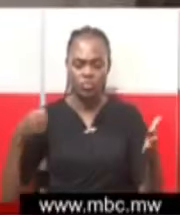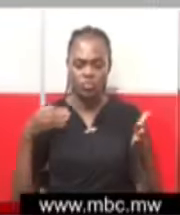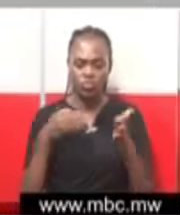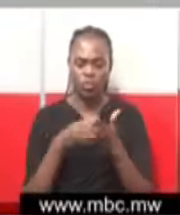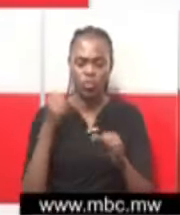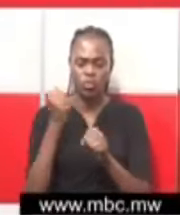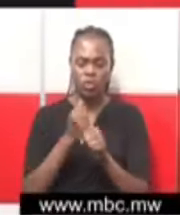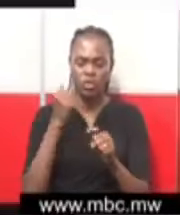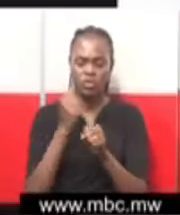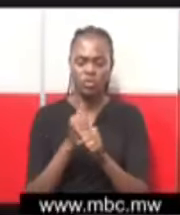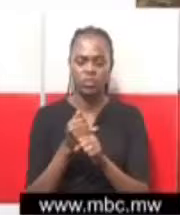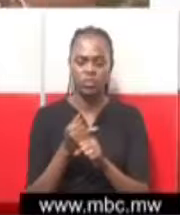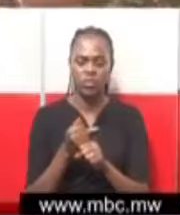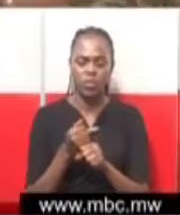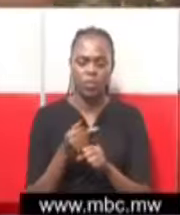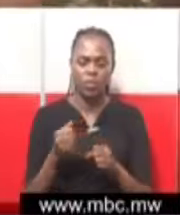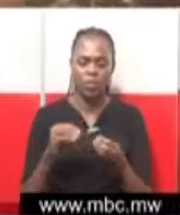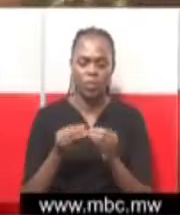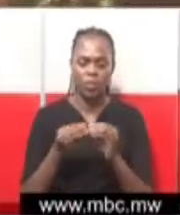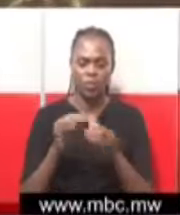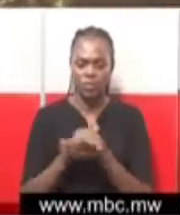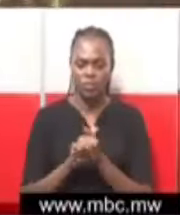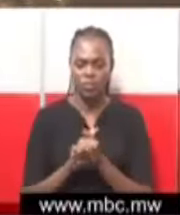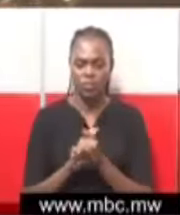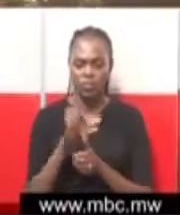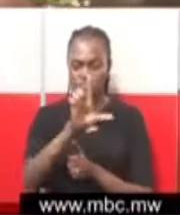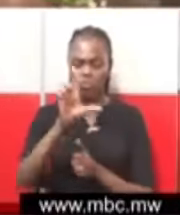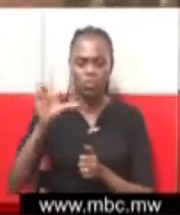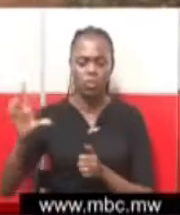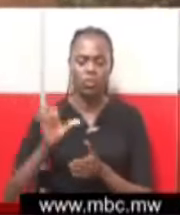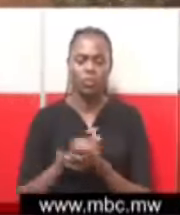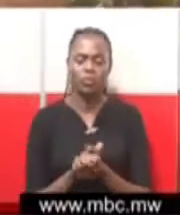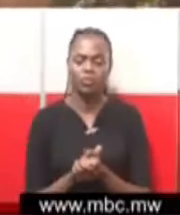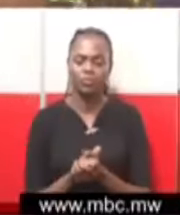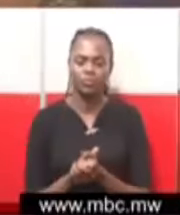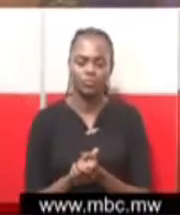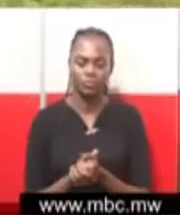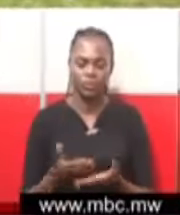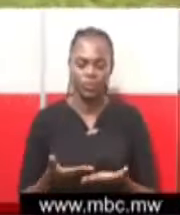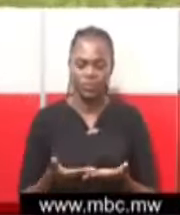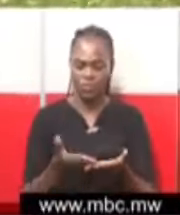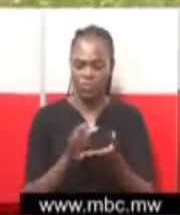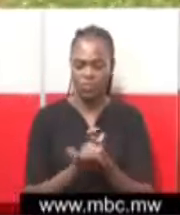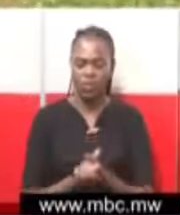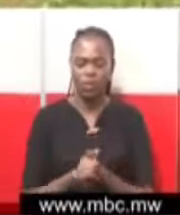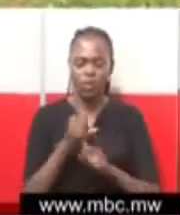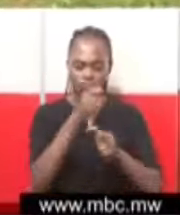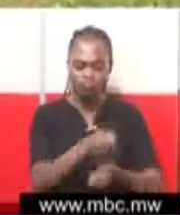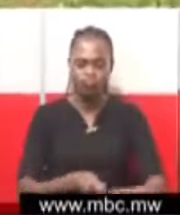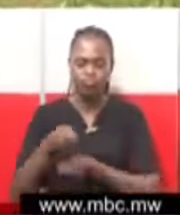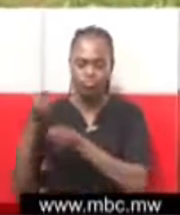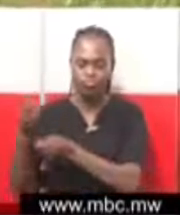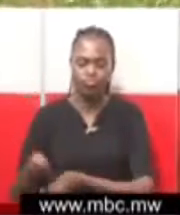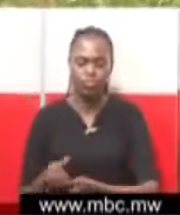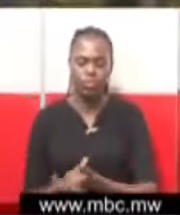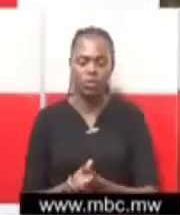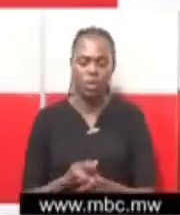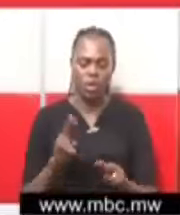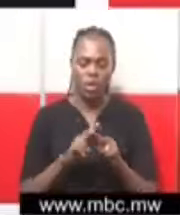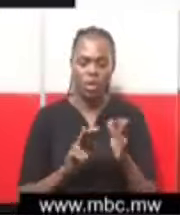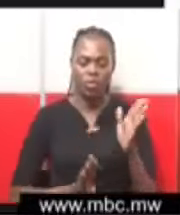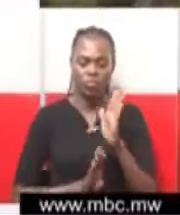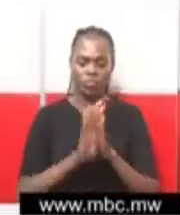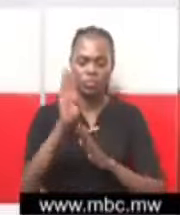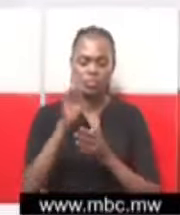road in Lilongwe. Farms a project commended for providing finances to rural farmers and enabling access to reliable